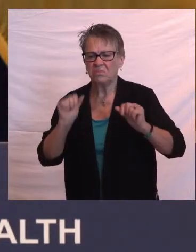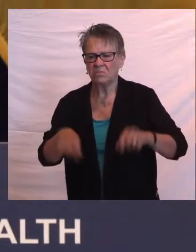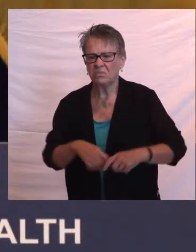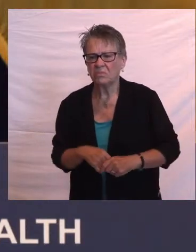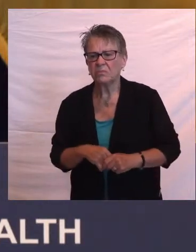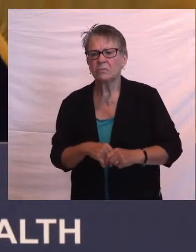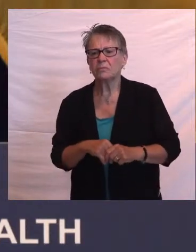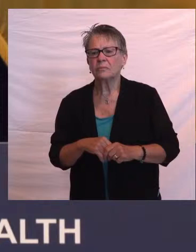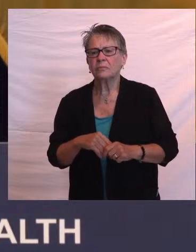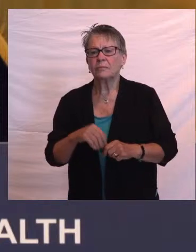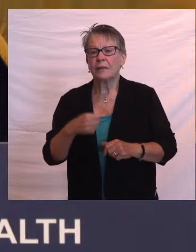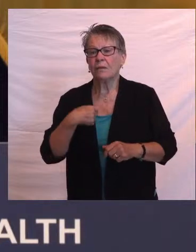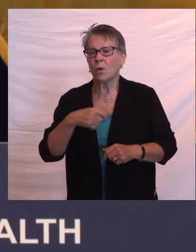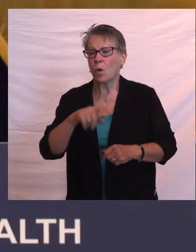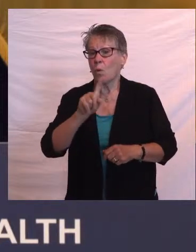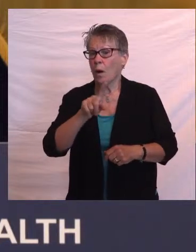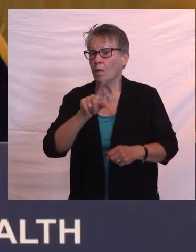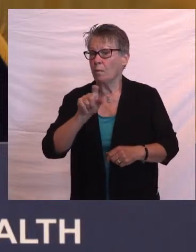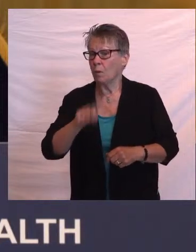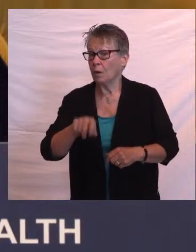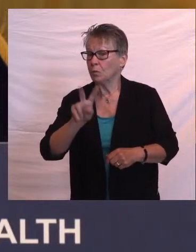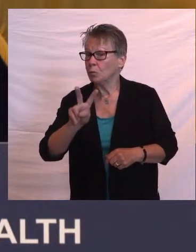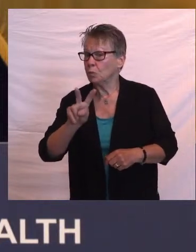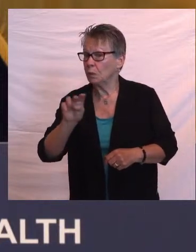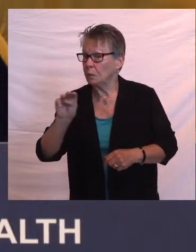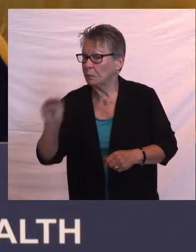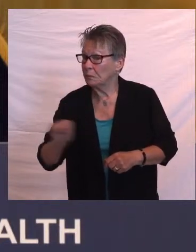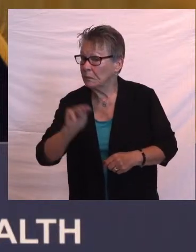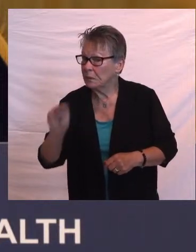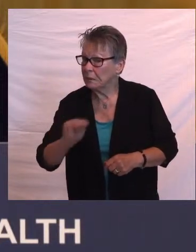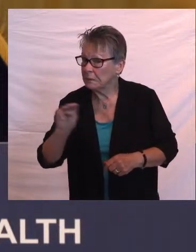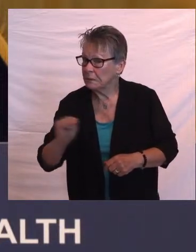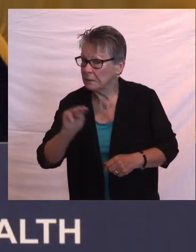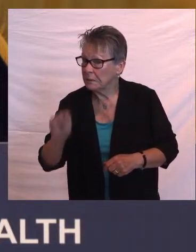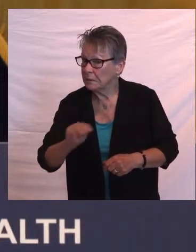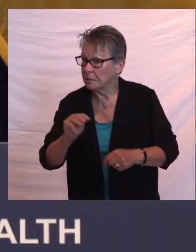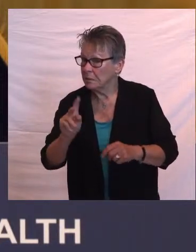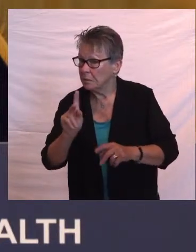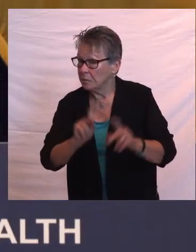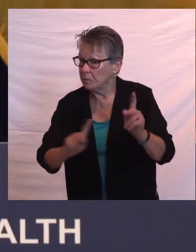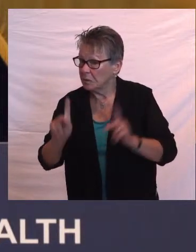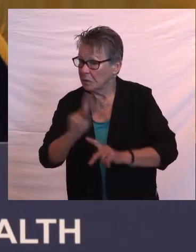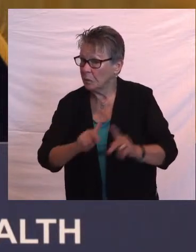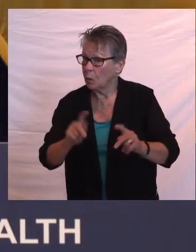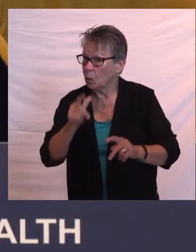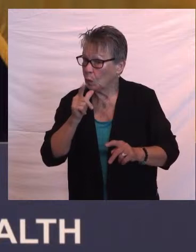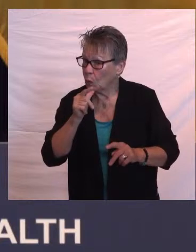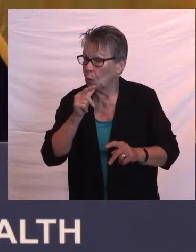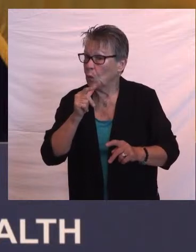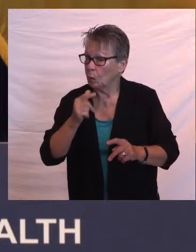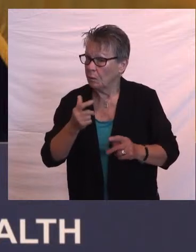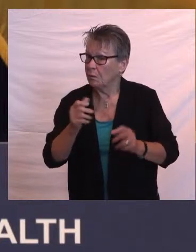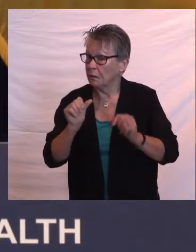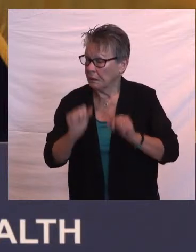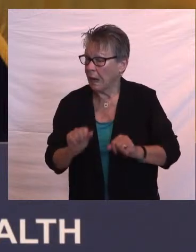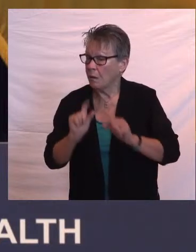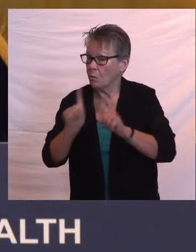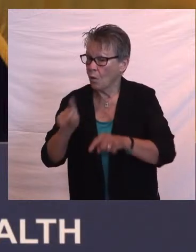total, plus or minus, of folks who got both Pfizer vaccinations by April 1st, which would